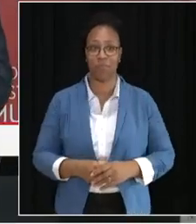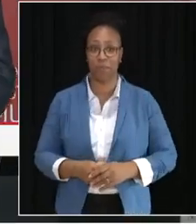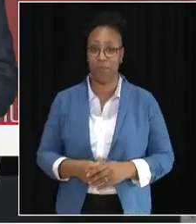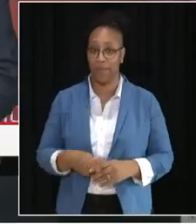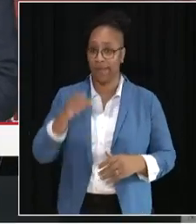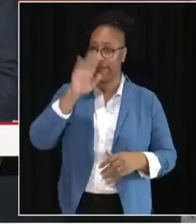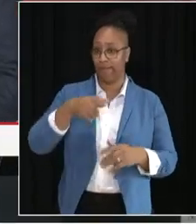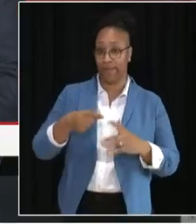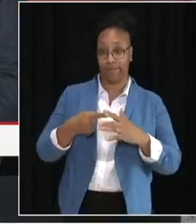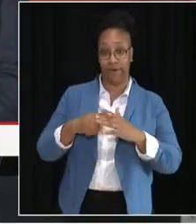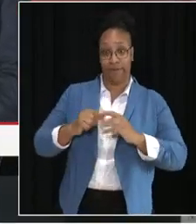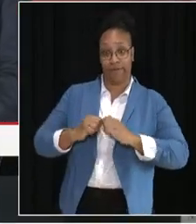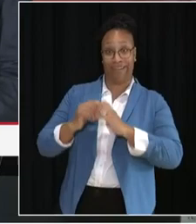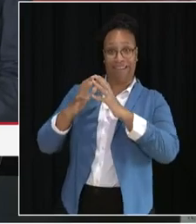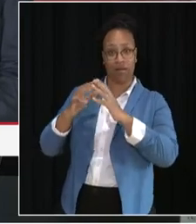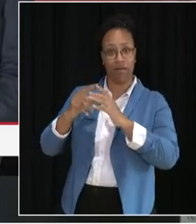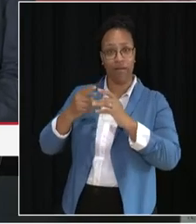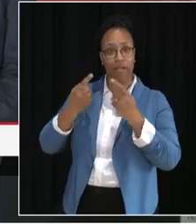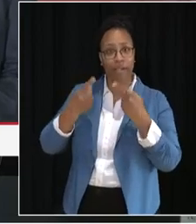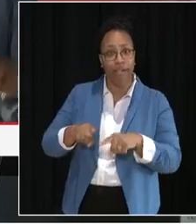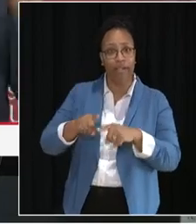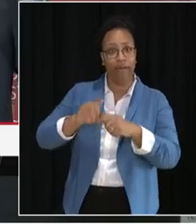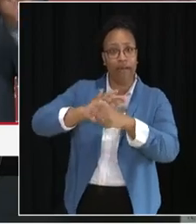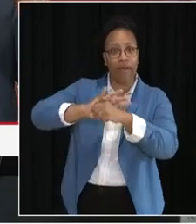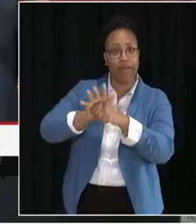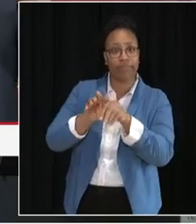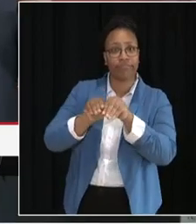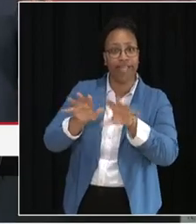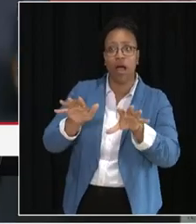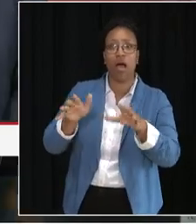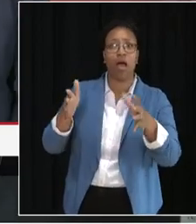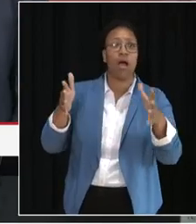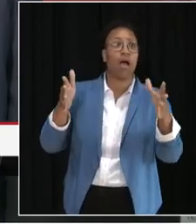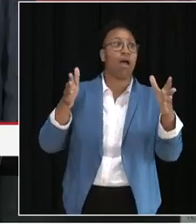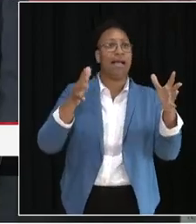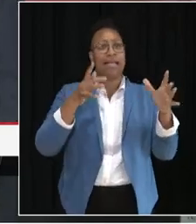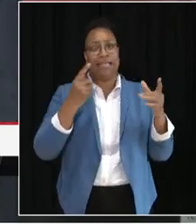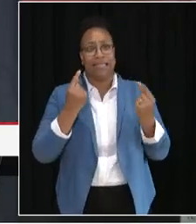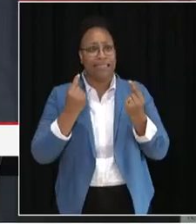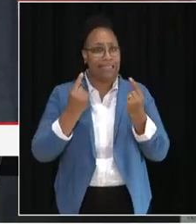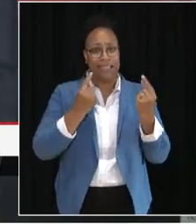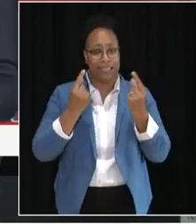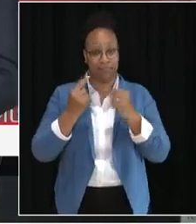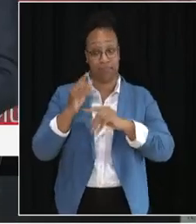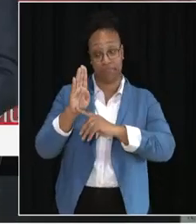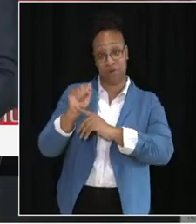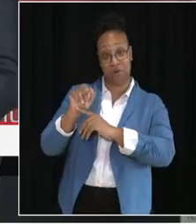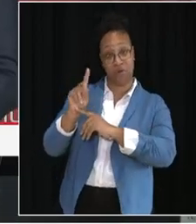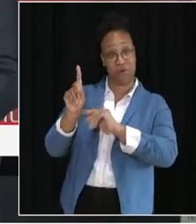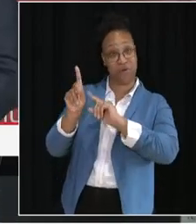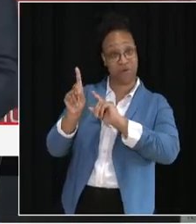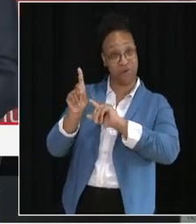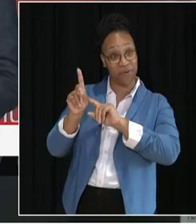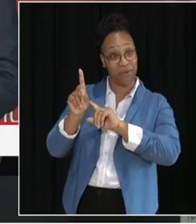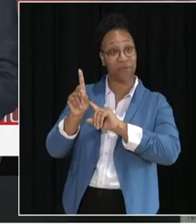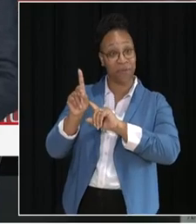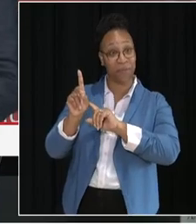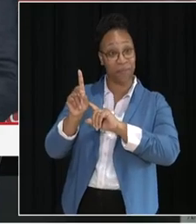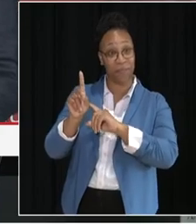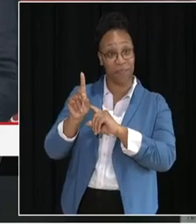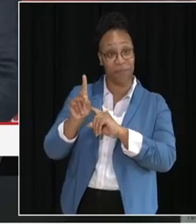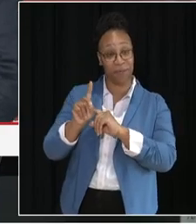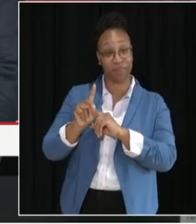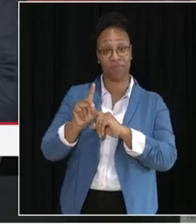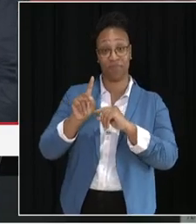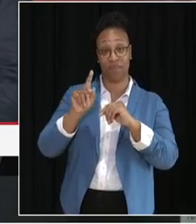graduating seniors, or year twos, because they are indeed in their second year of Bard College, who were first-year students, meaning high school